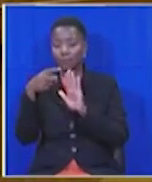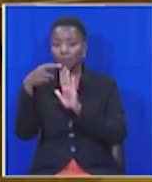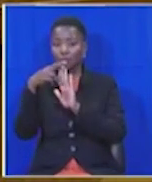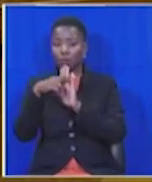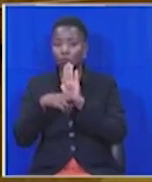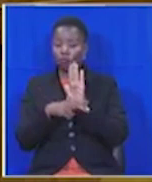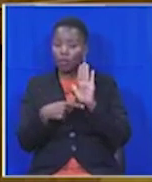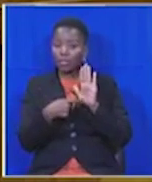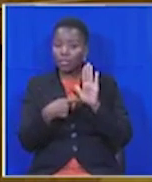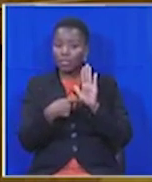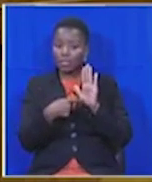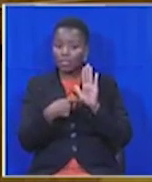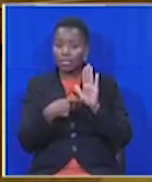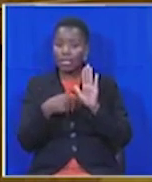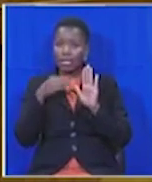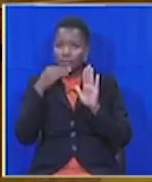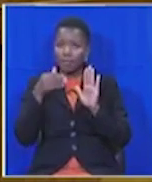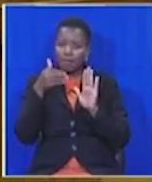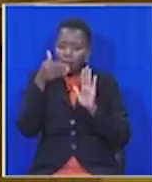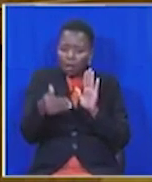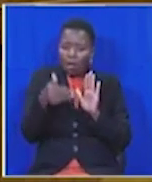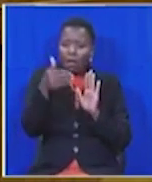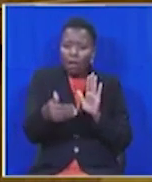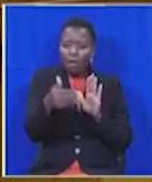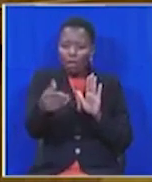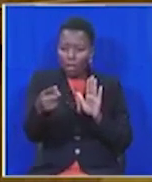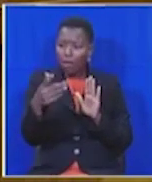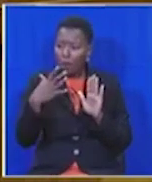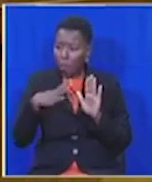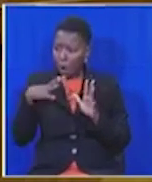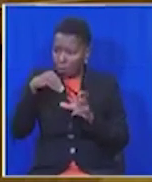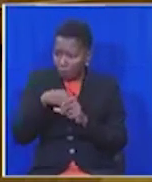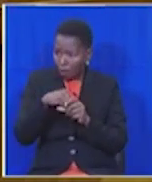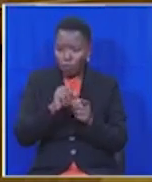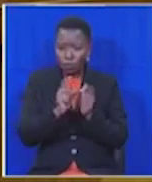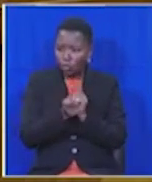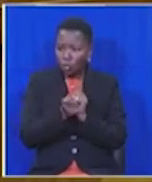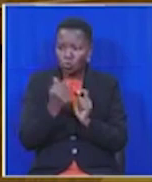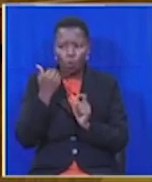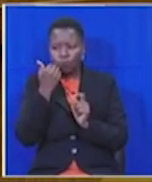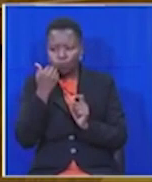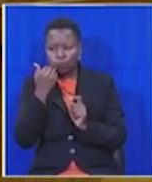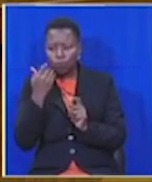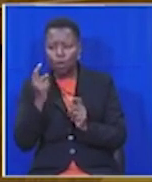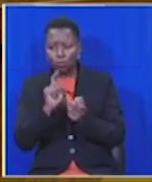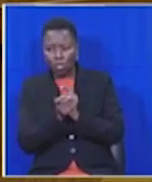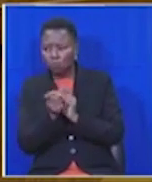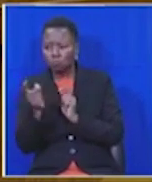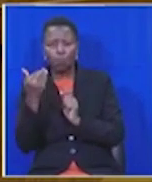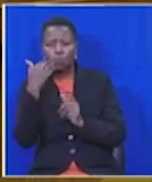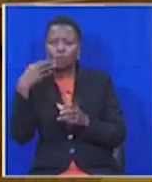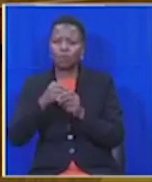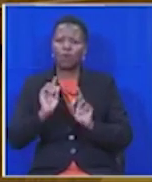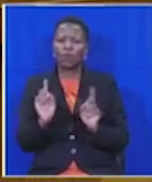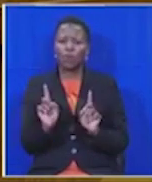be amended on a willy-nilly basis, and then that failure to plan should